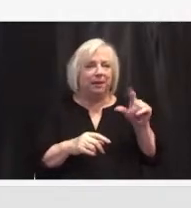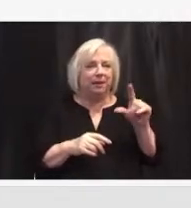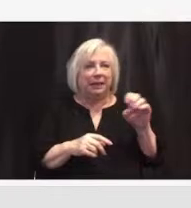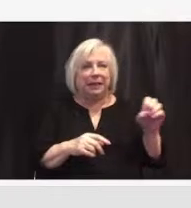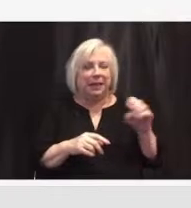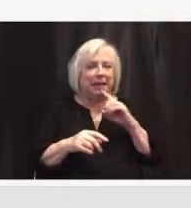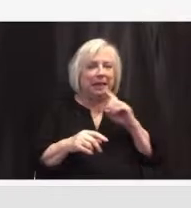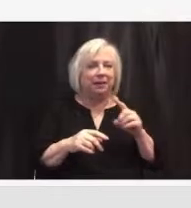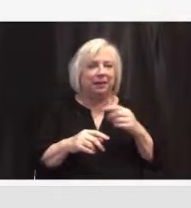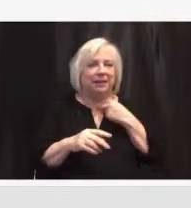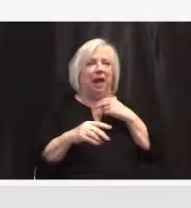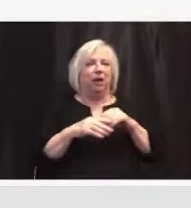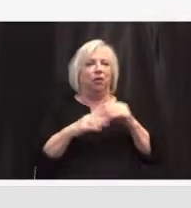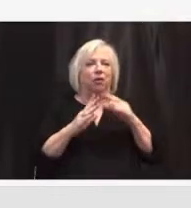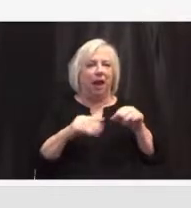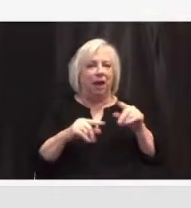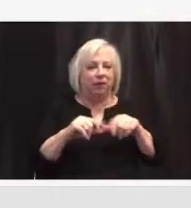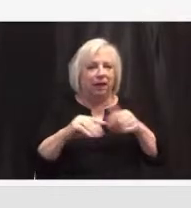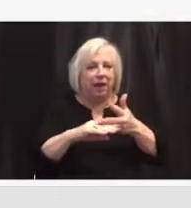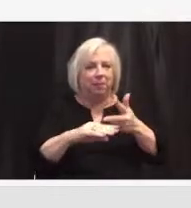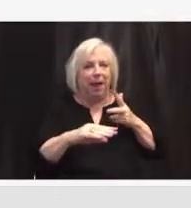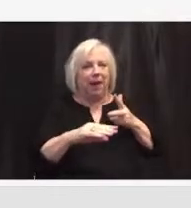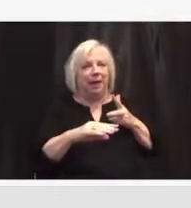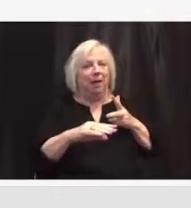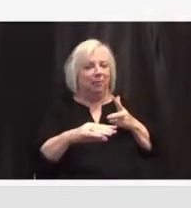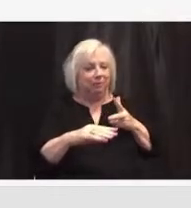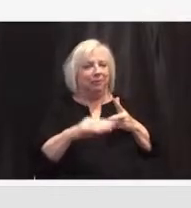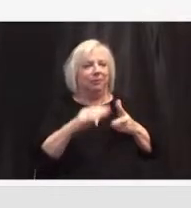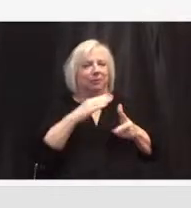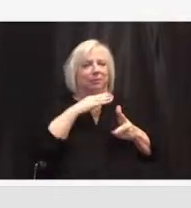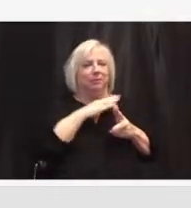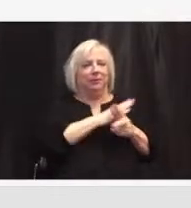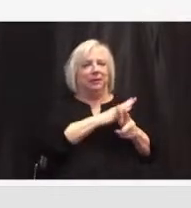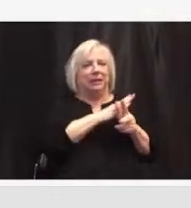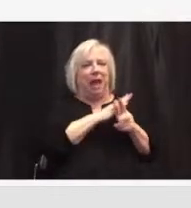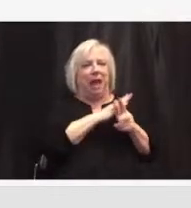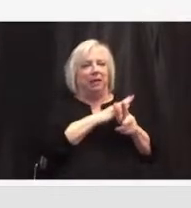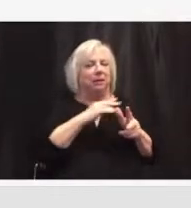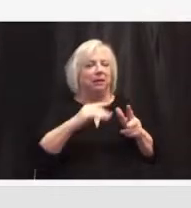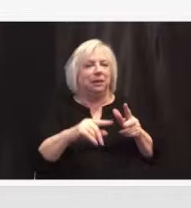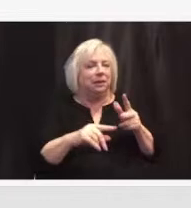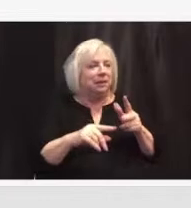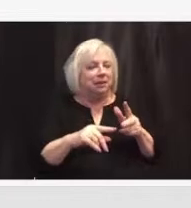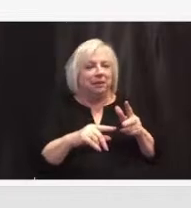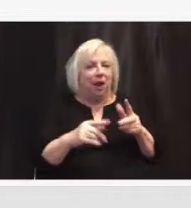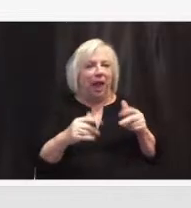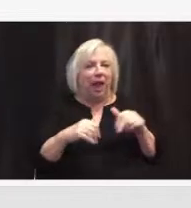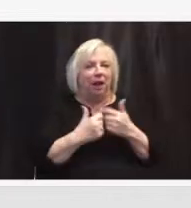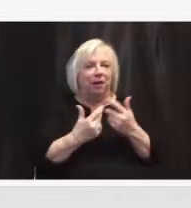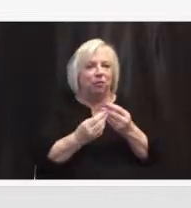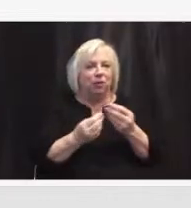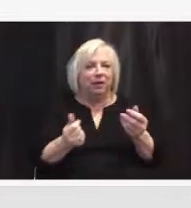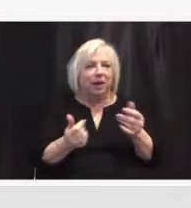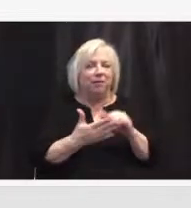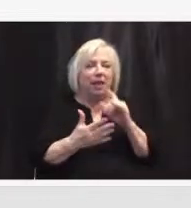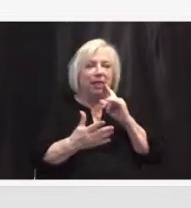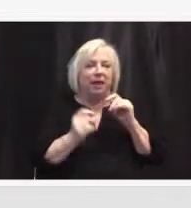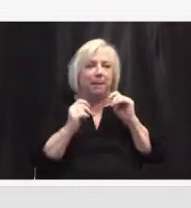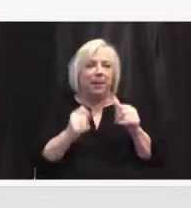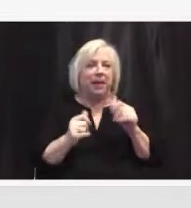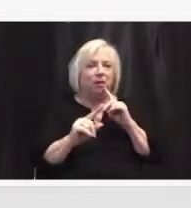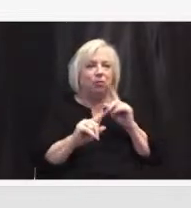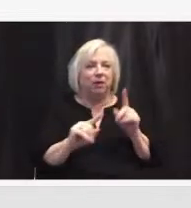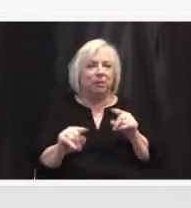flower pot or what have you. I mean, if they're there parking for, I don't know, hours at a time, I mean, immediate addresses